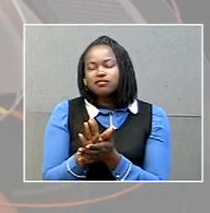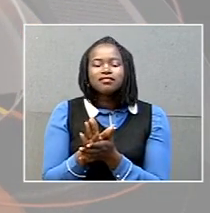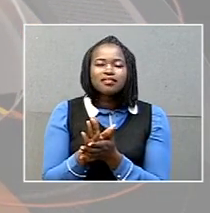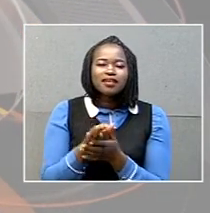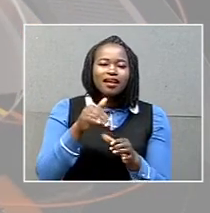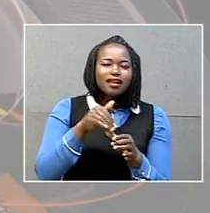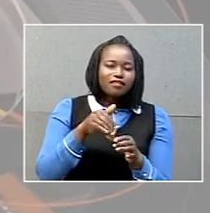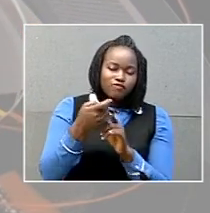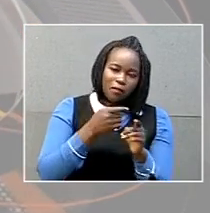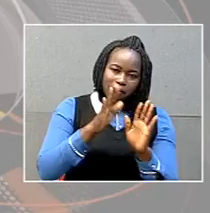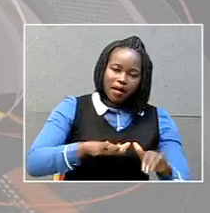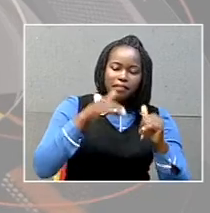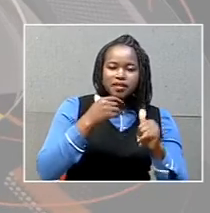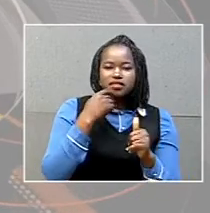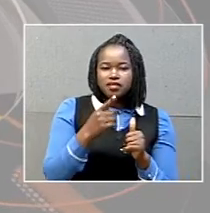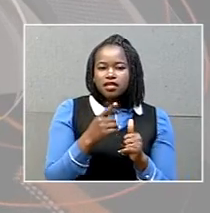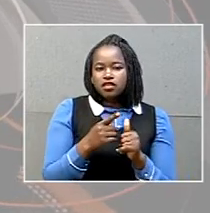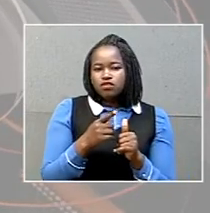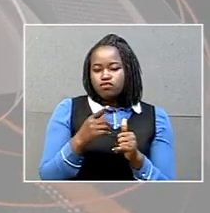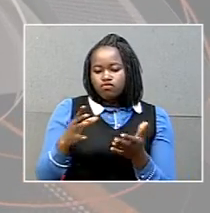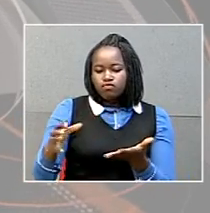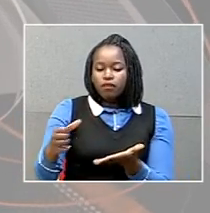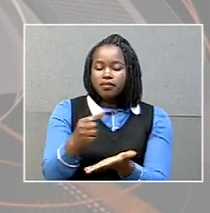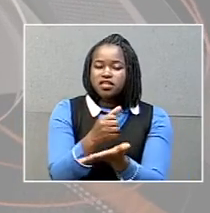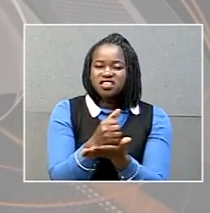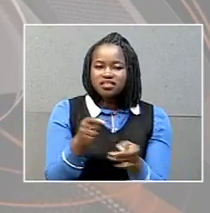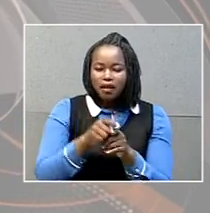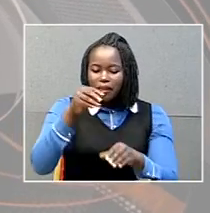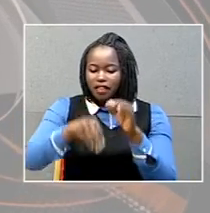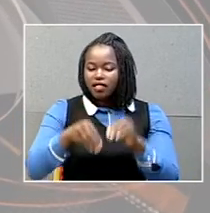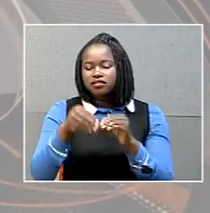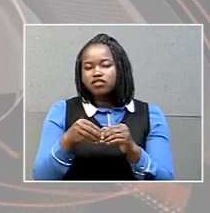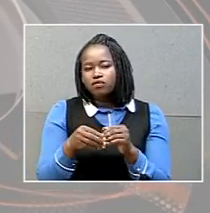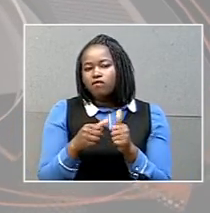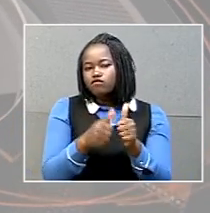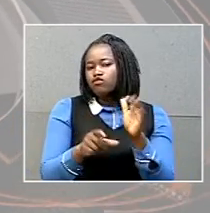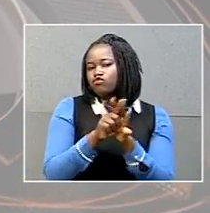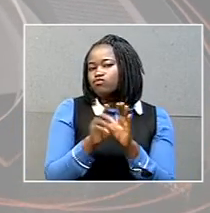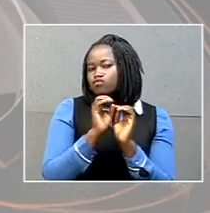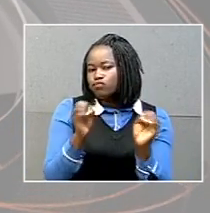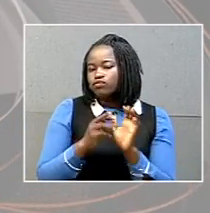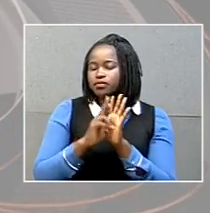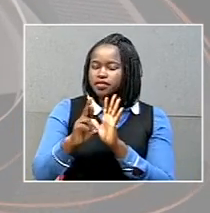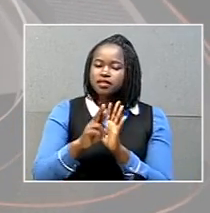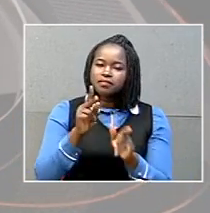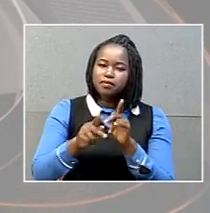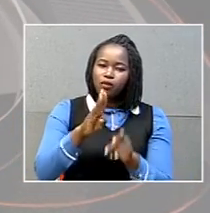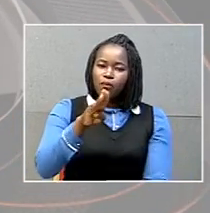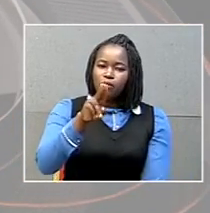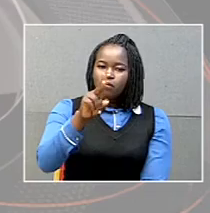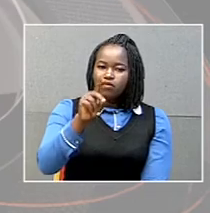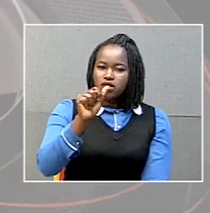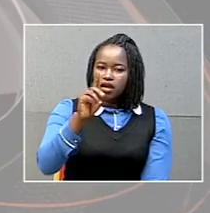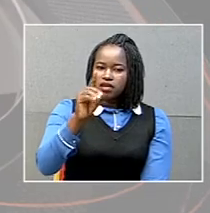that he was not duly nominated and elected to represent the people of Budadiri East constituency.